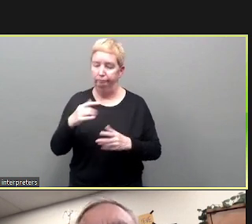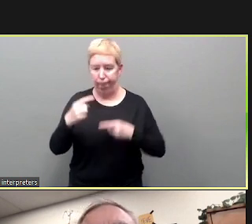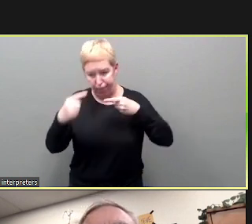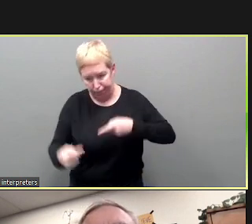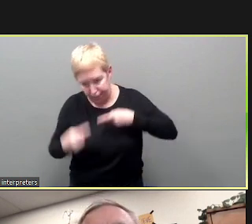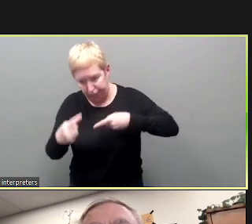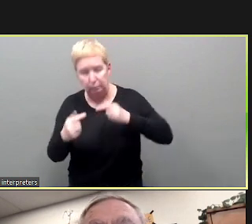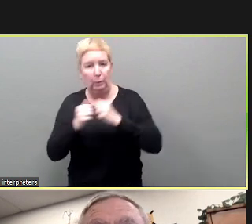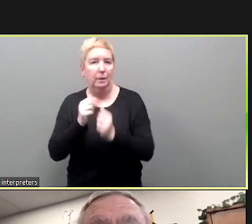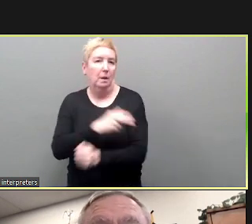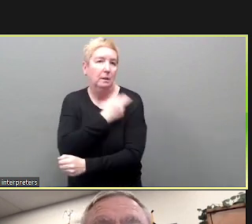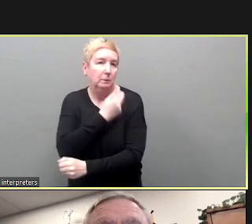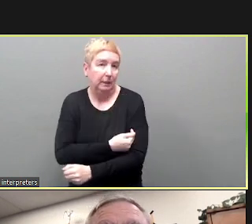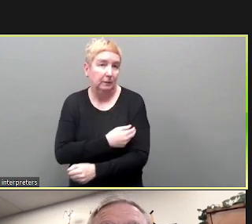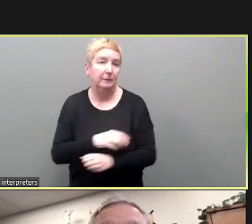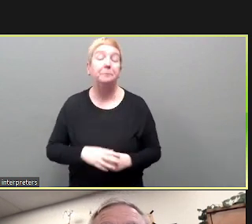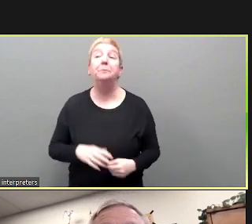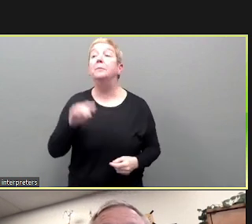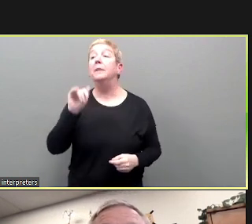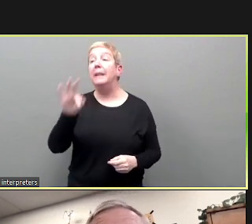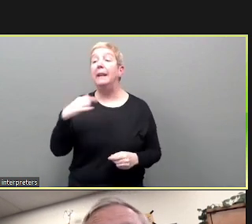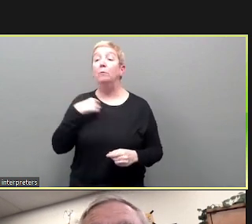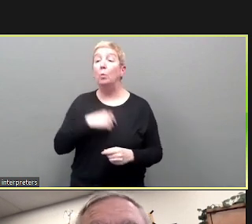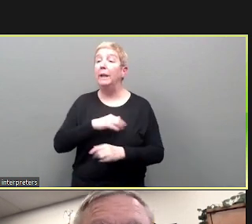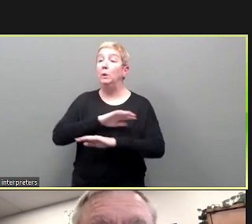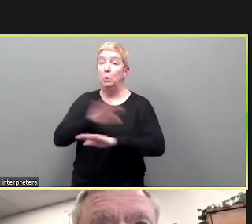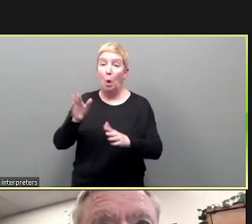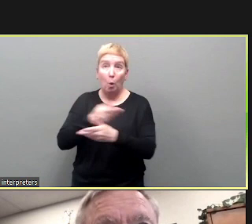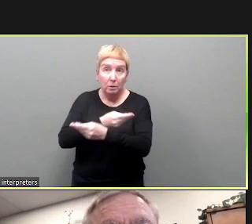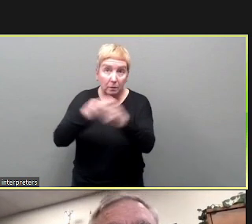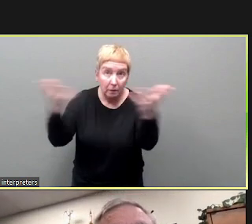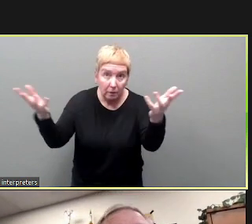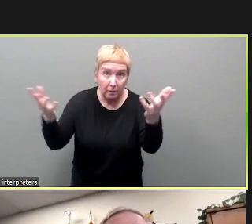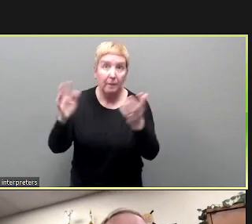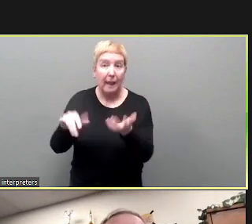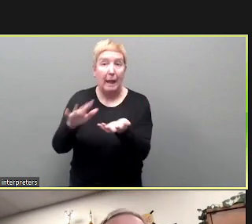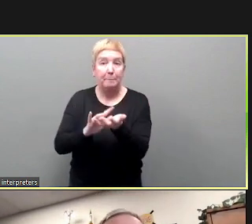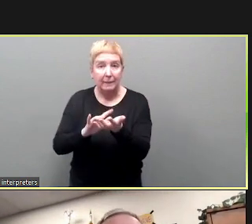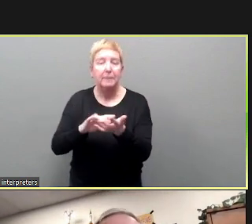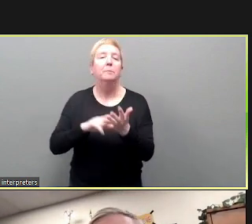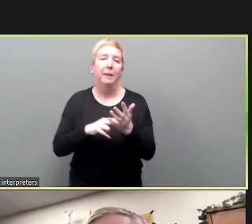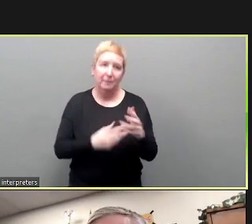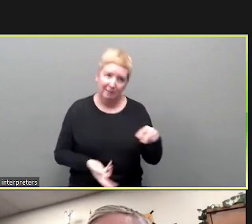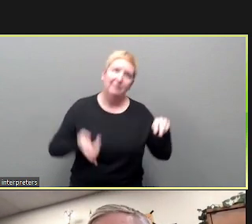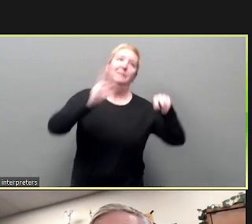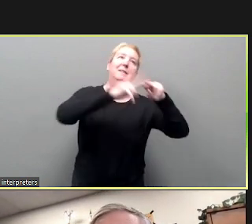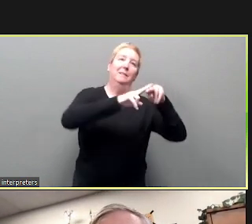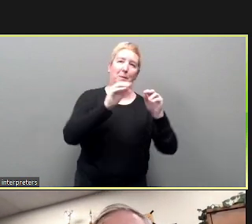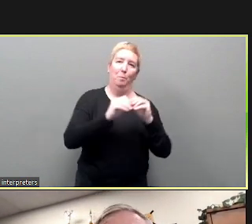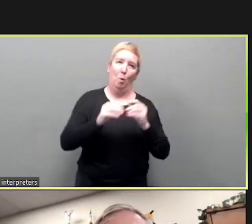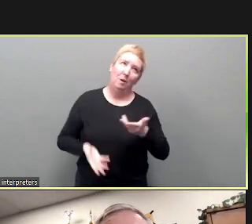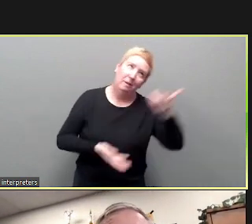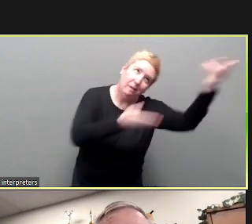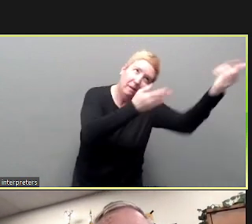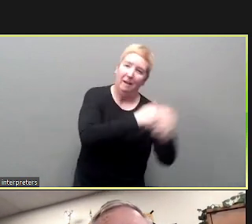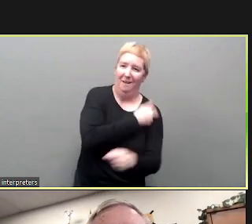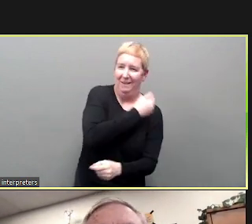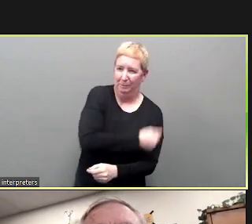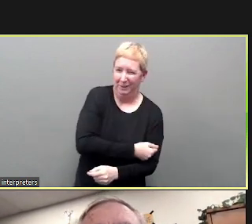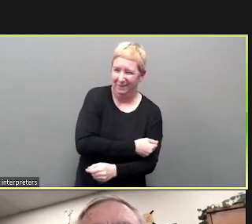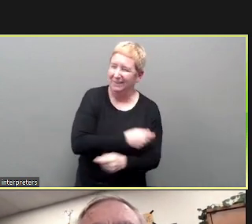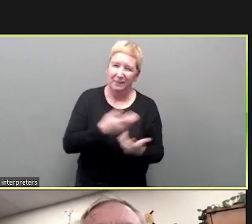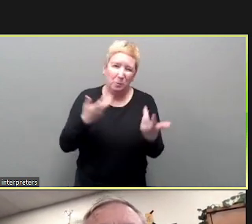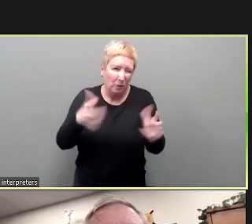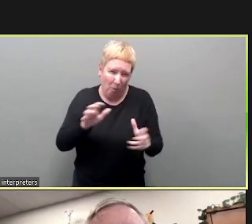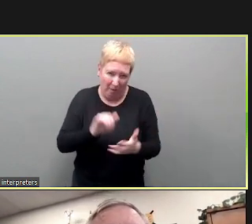because if we don't treat people with these agents, then we'll have more hospitalizations, and that will make it even more difficult. So we wanted to just